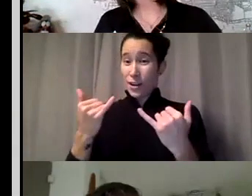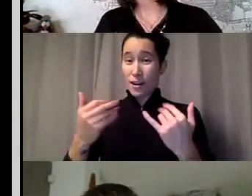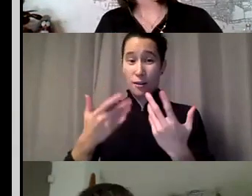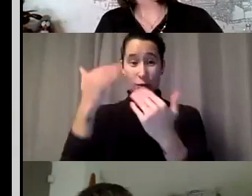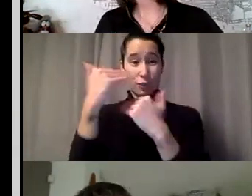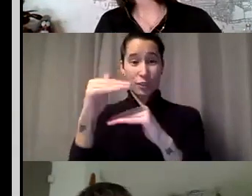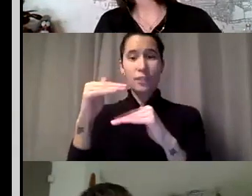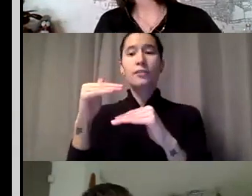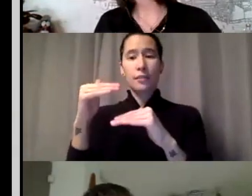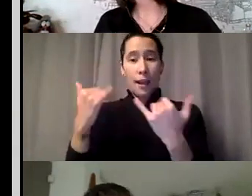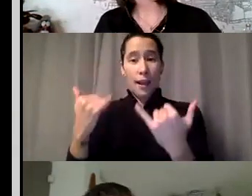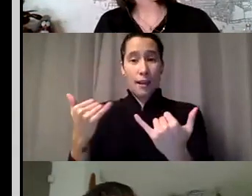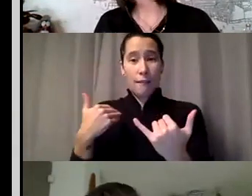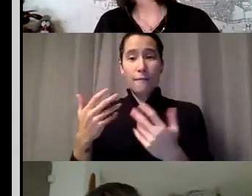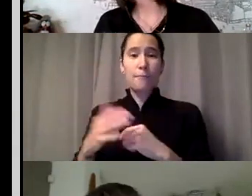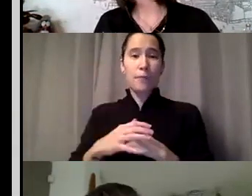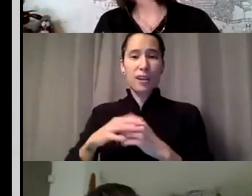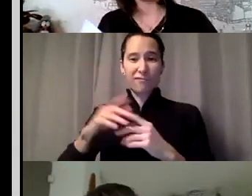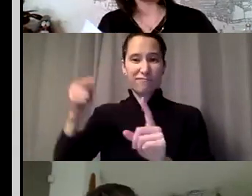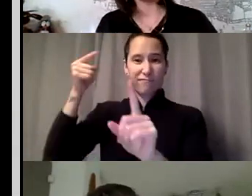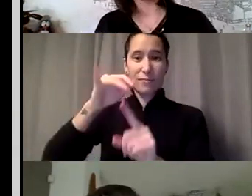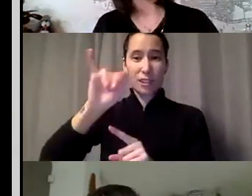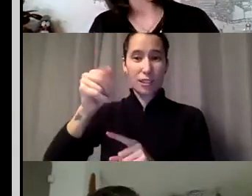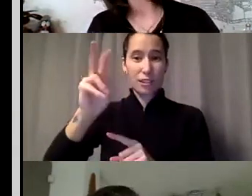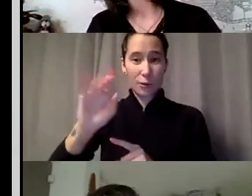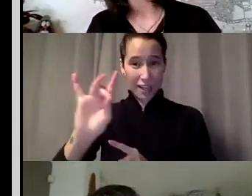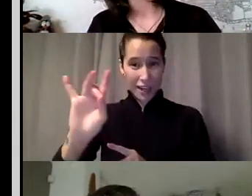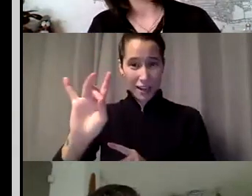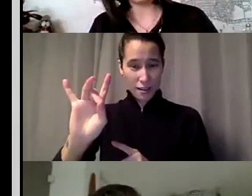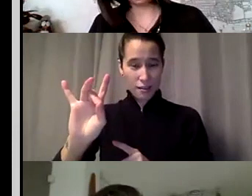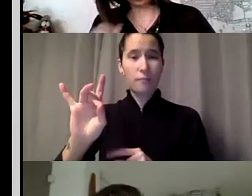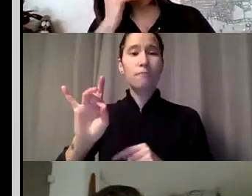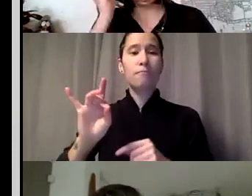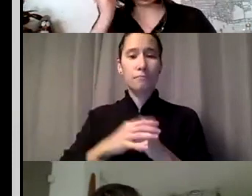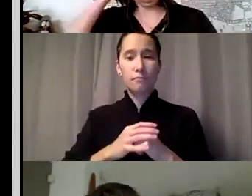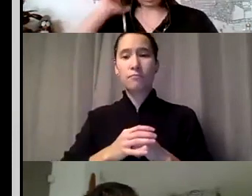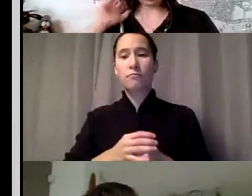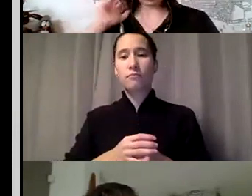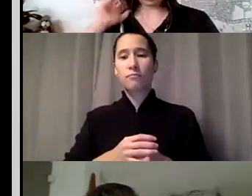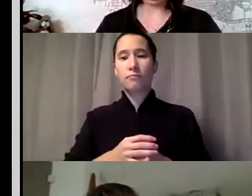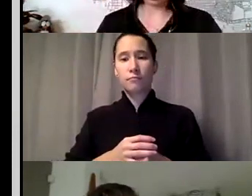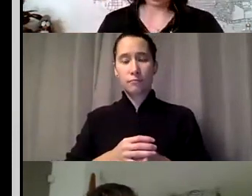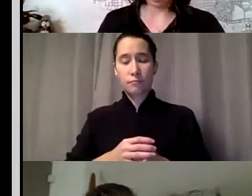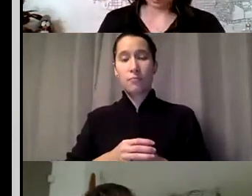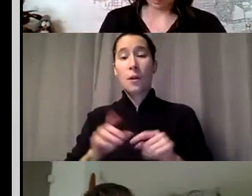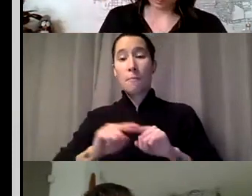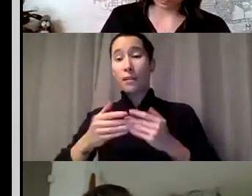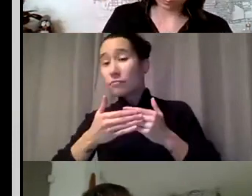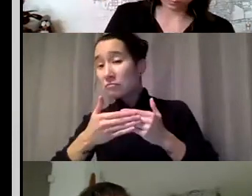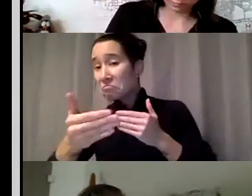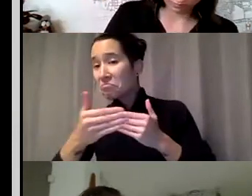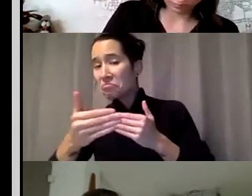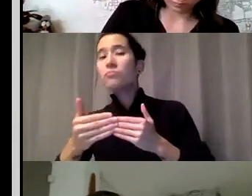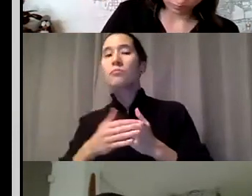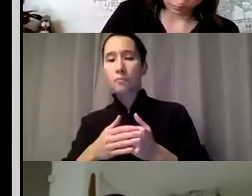have are until January 8th. We know in the short term, in the near future, there will be those